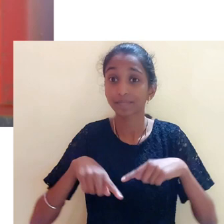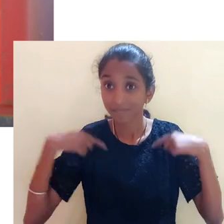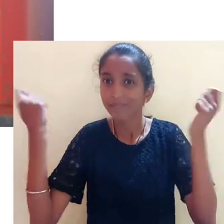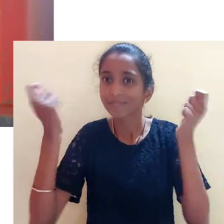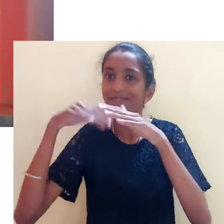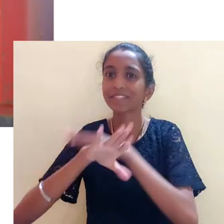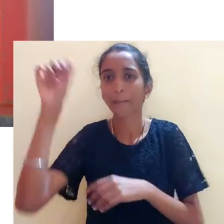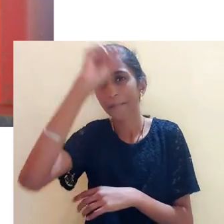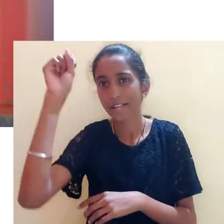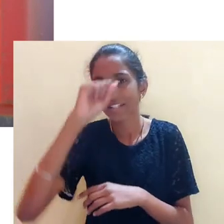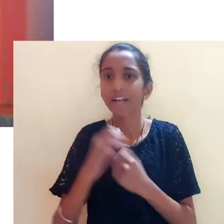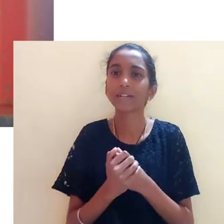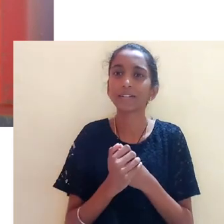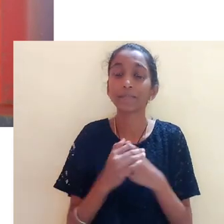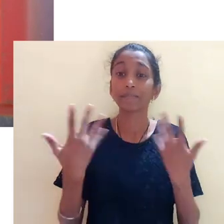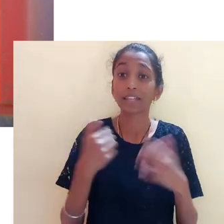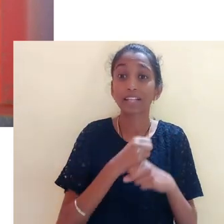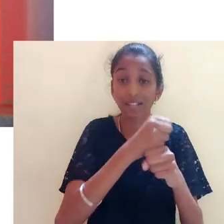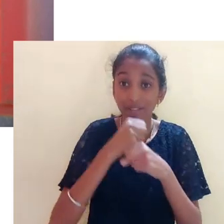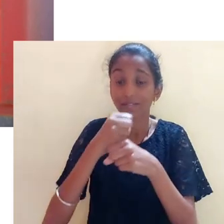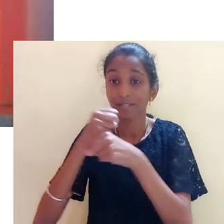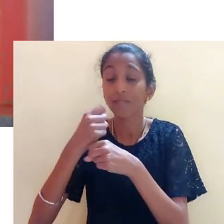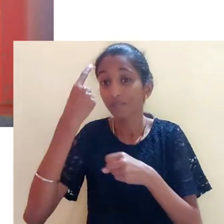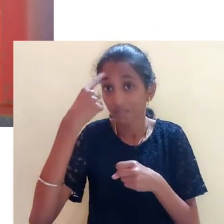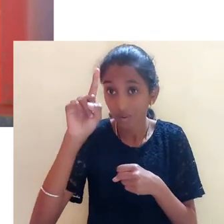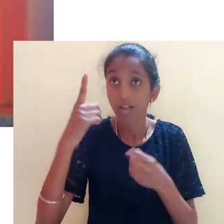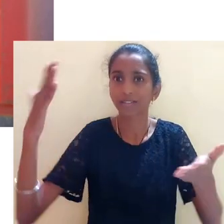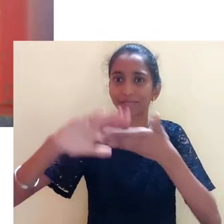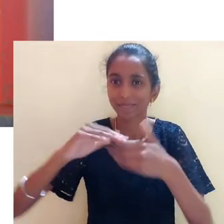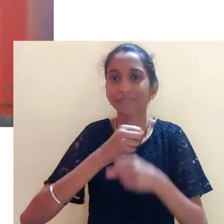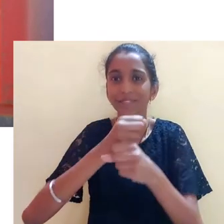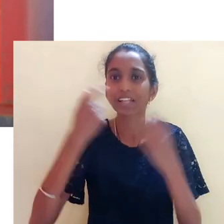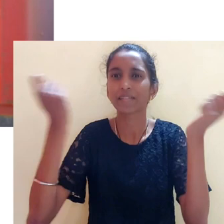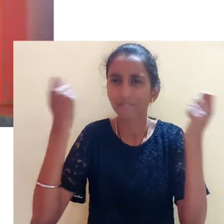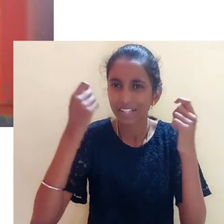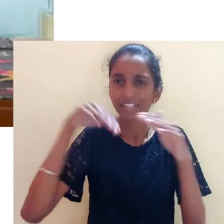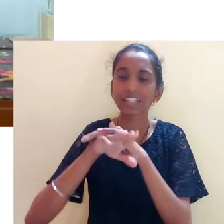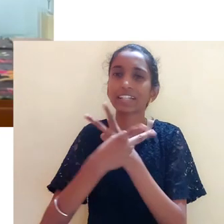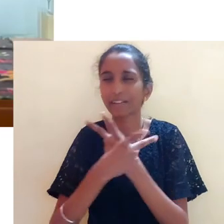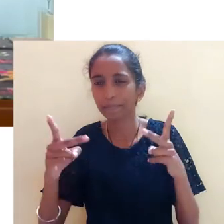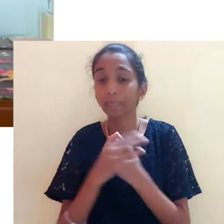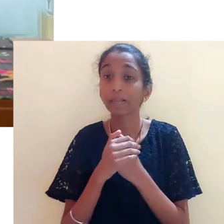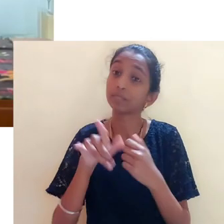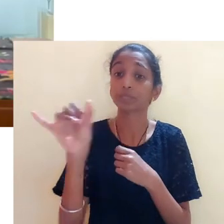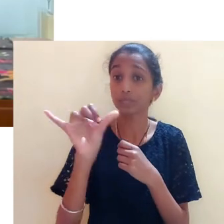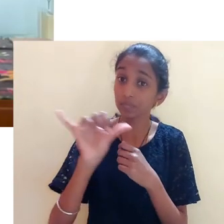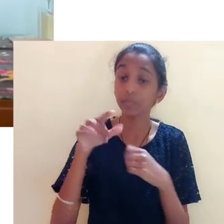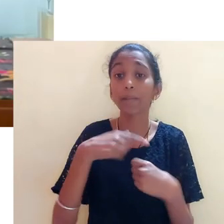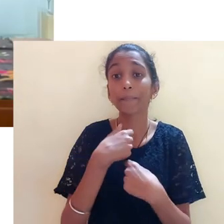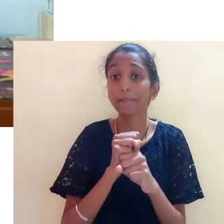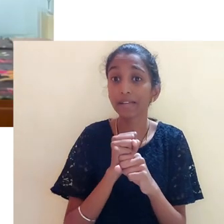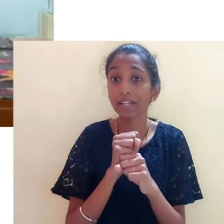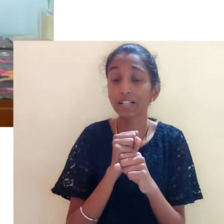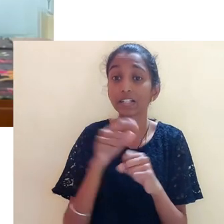Punjab, part of gifts that are given to the bride, part of wedding trousseaus. And they would also make